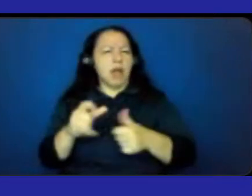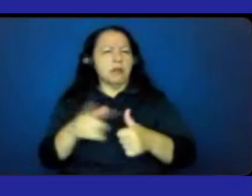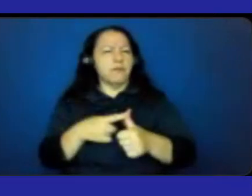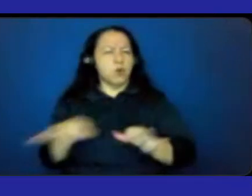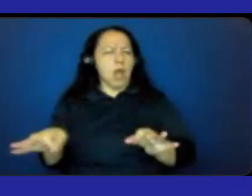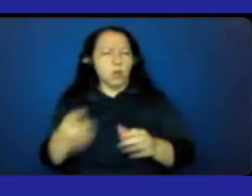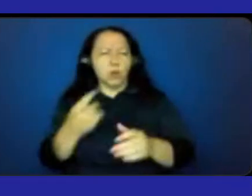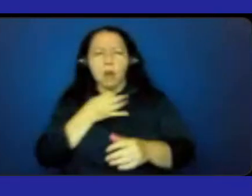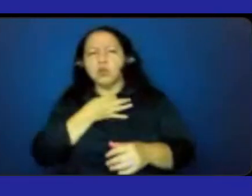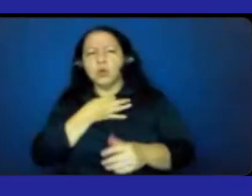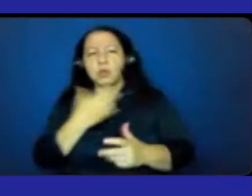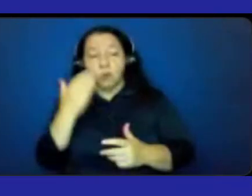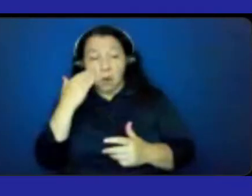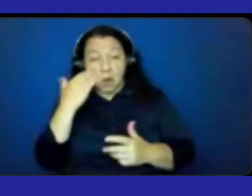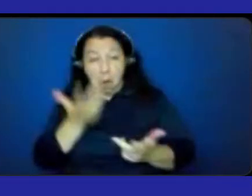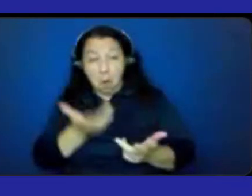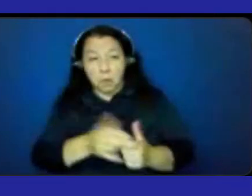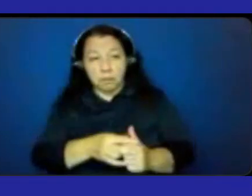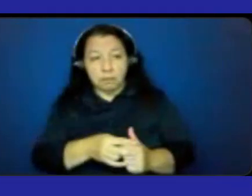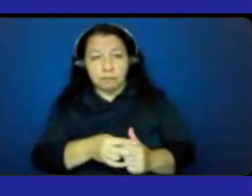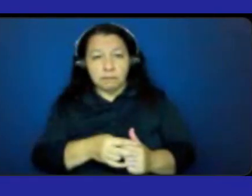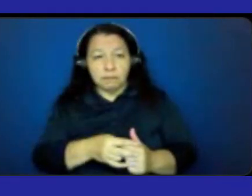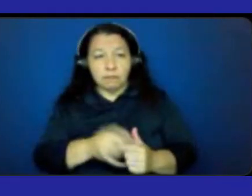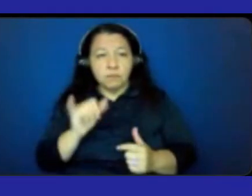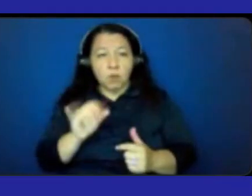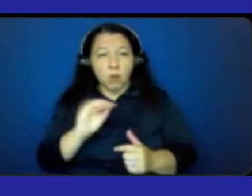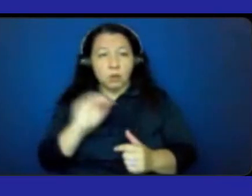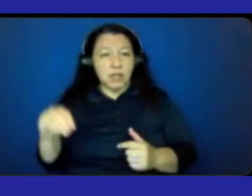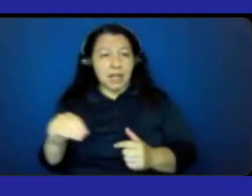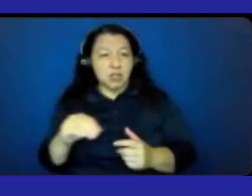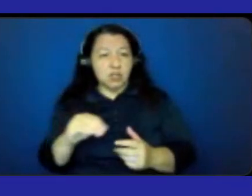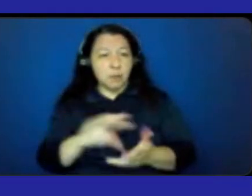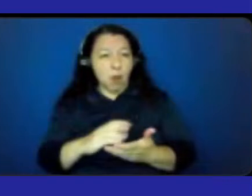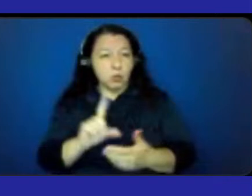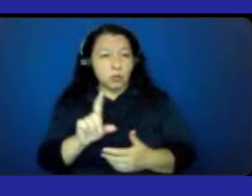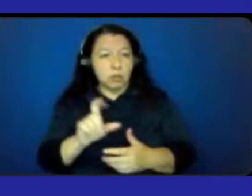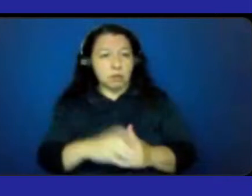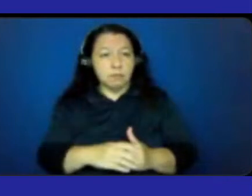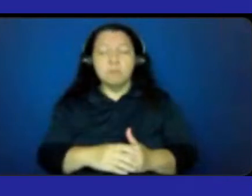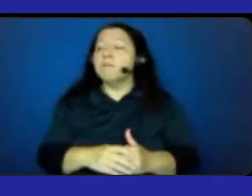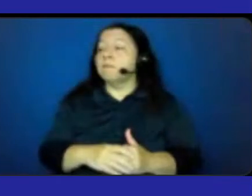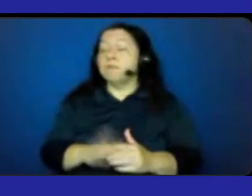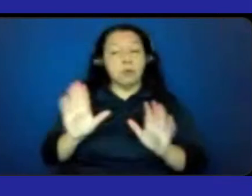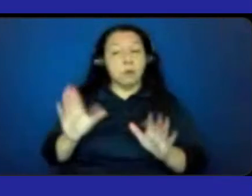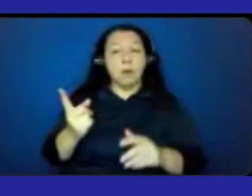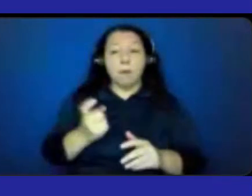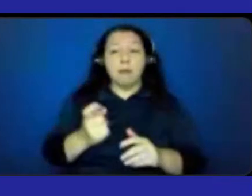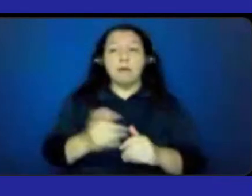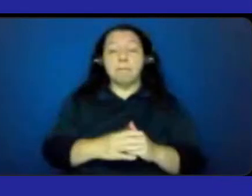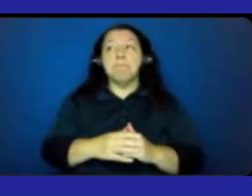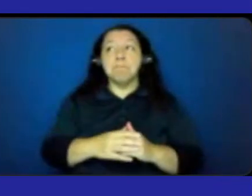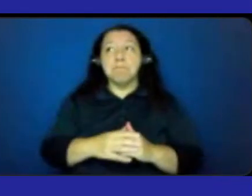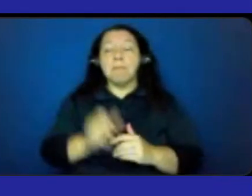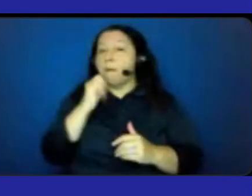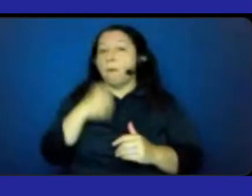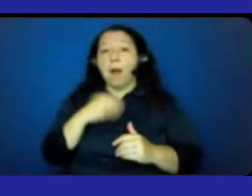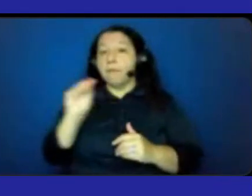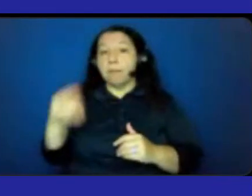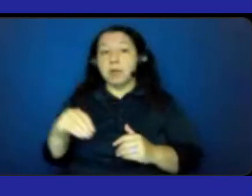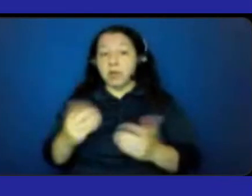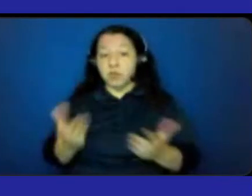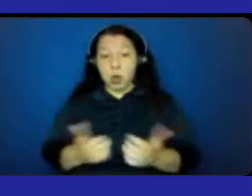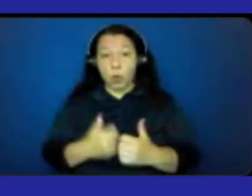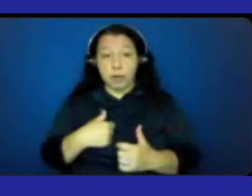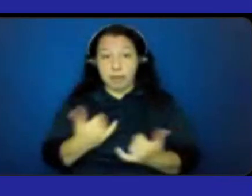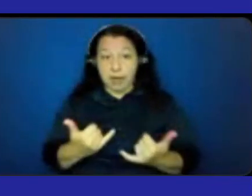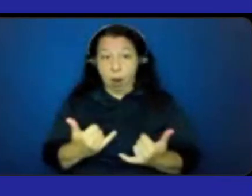I'm just curious, do we know offhand what those percentages are? Great question. I don't have the percentages in front of me.